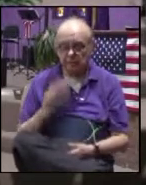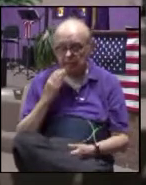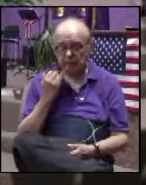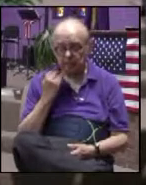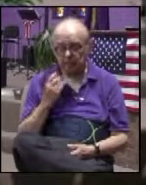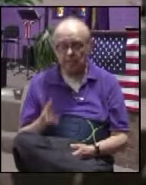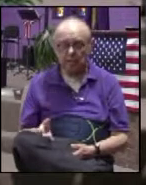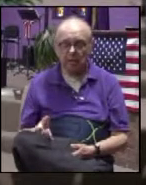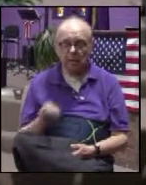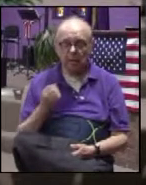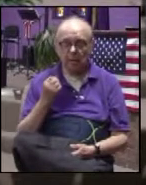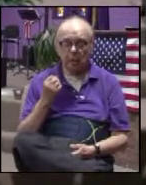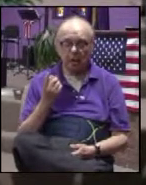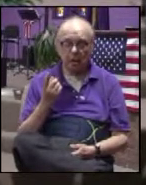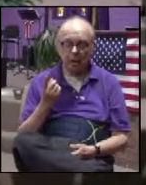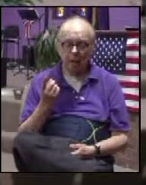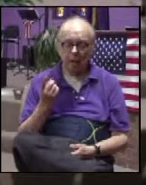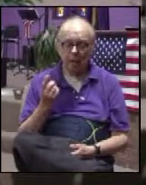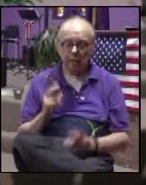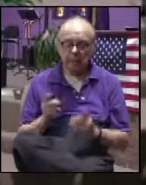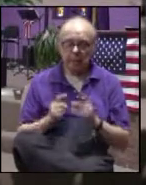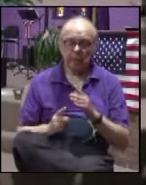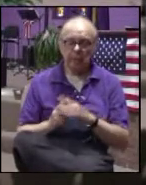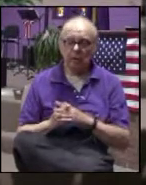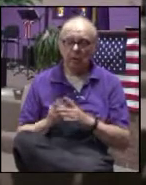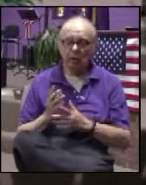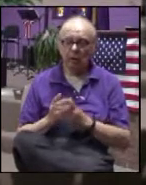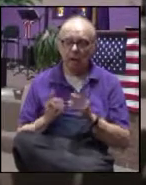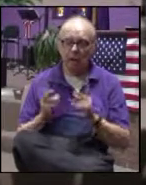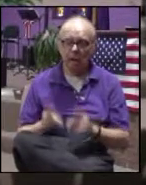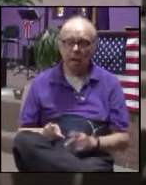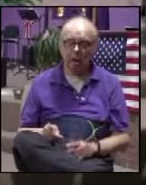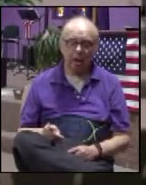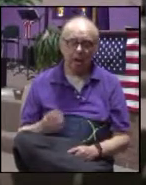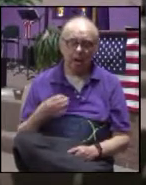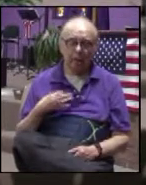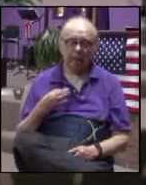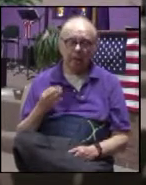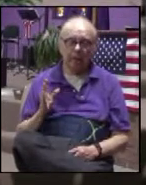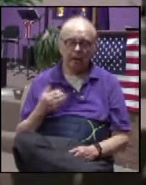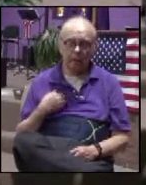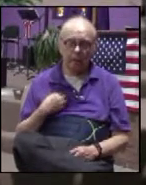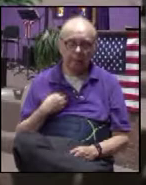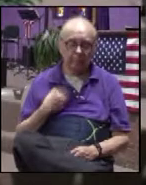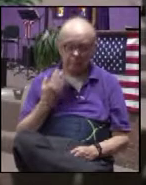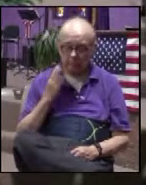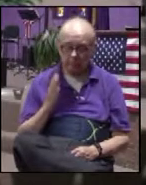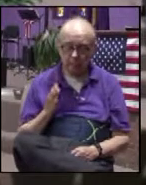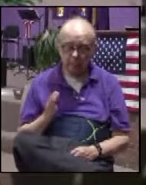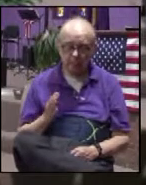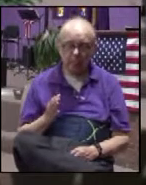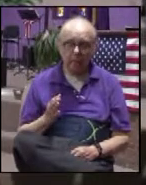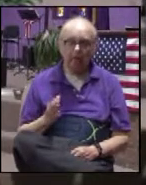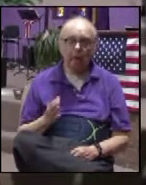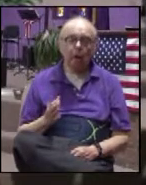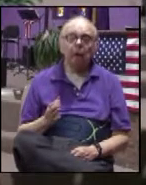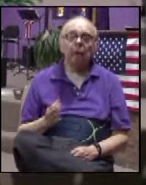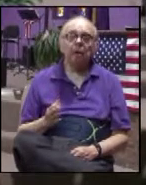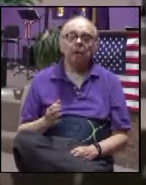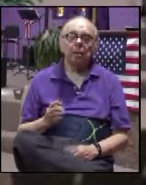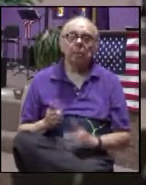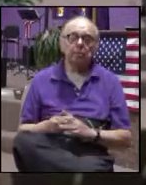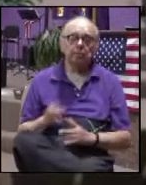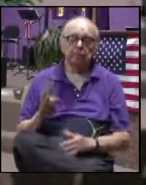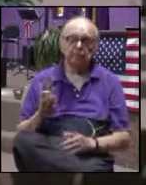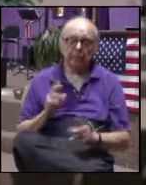because I had no idea how many people were going to show up. Somebody says, how many volunteers do we have? And I says, I have no idea. I only know 6 people that told me they were going